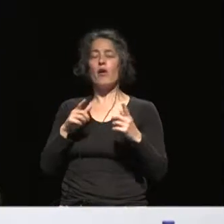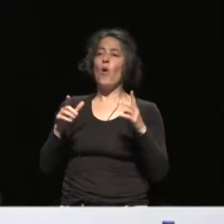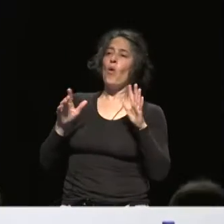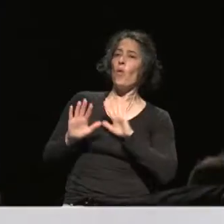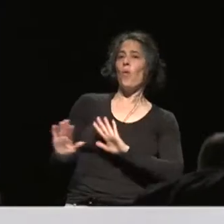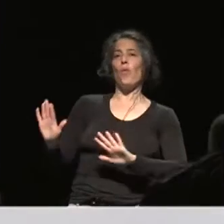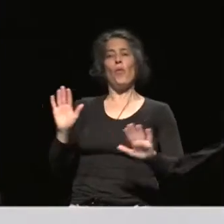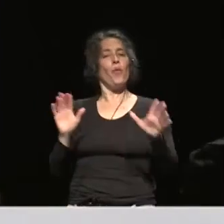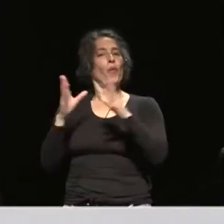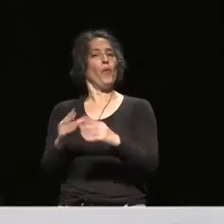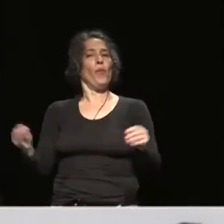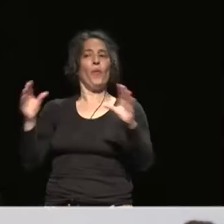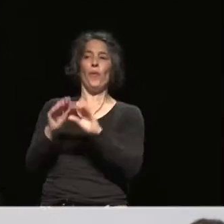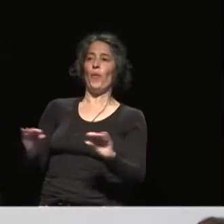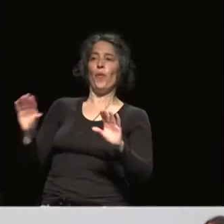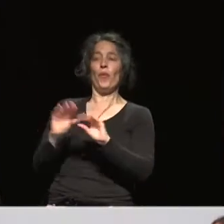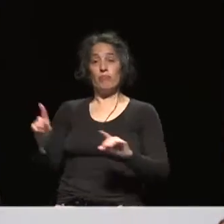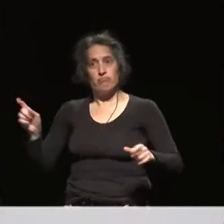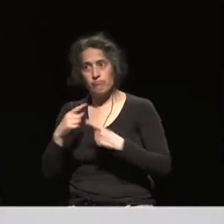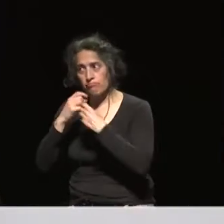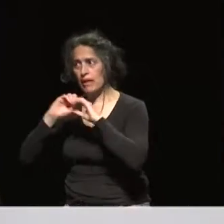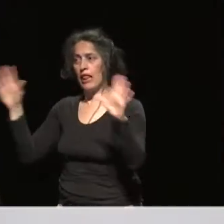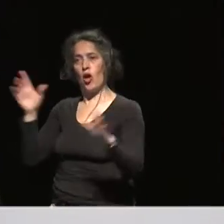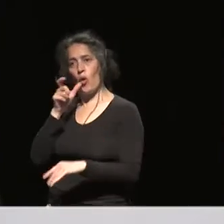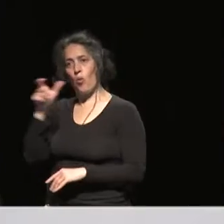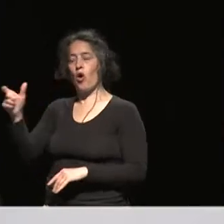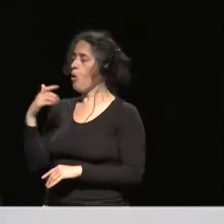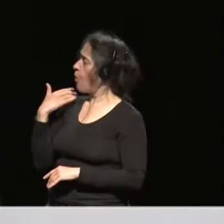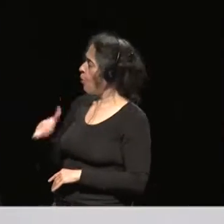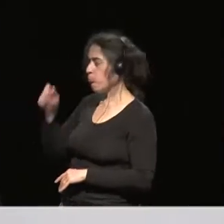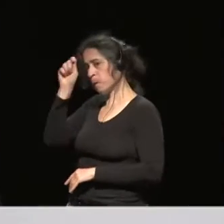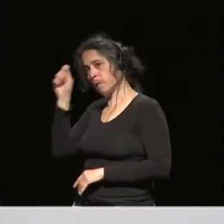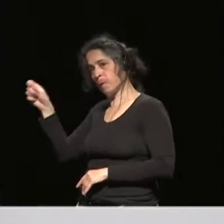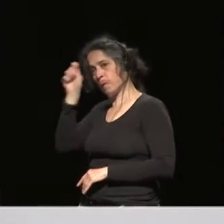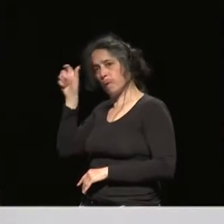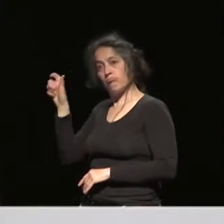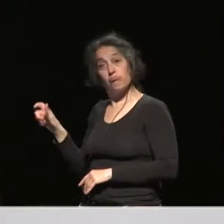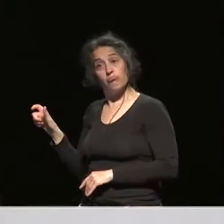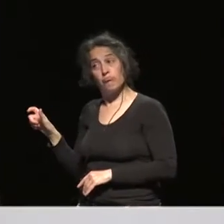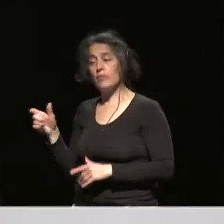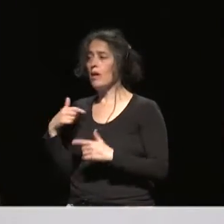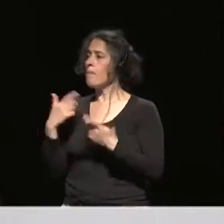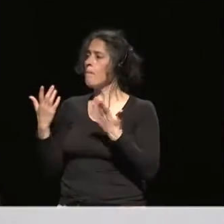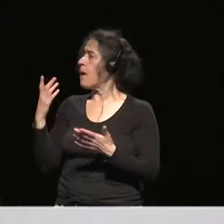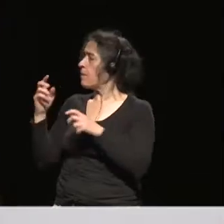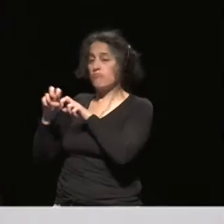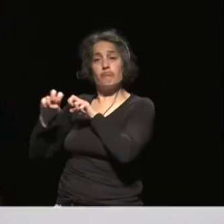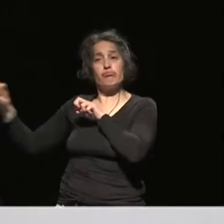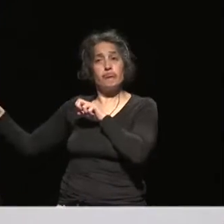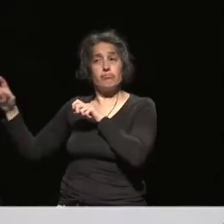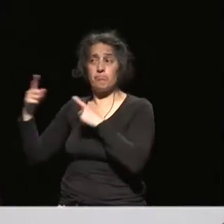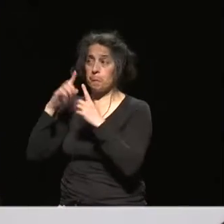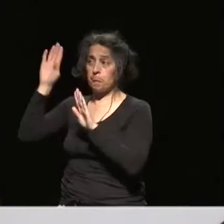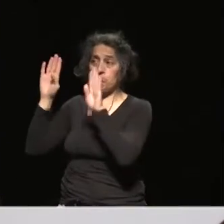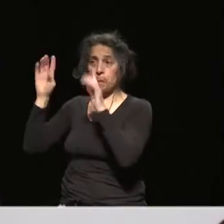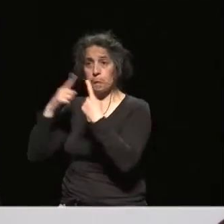I'm sure that some of the panelists would like to comment on that. But before, we will ask again our audience